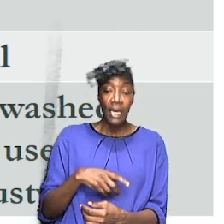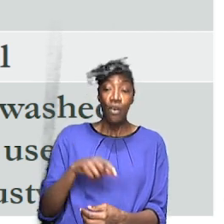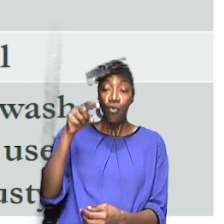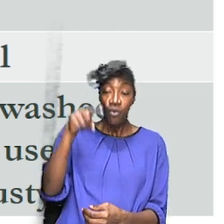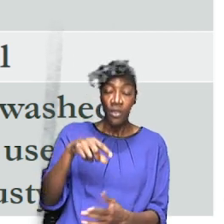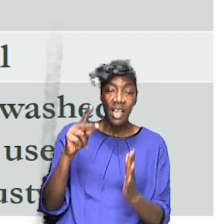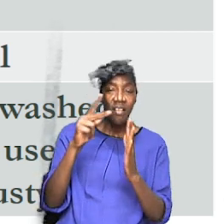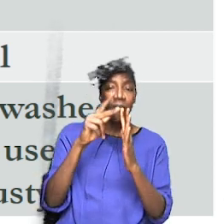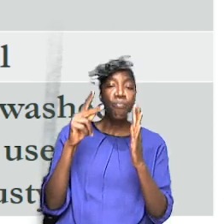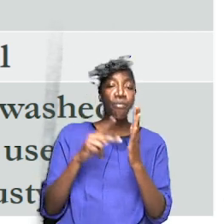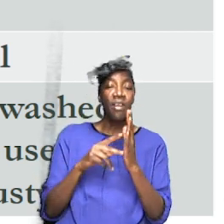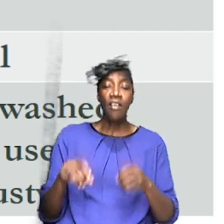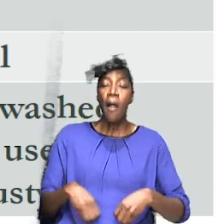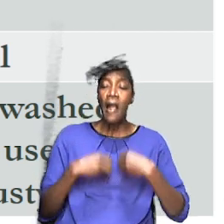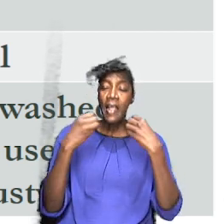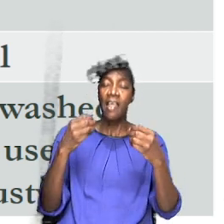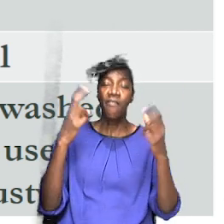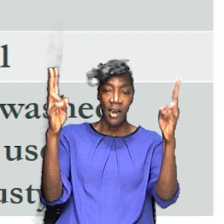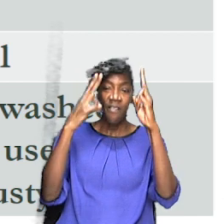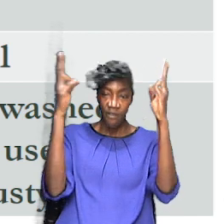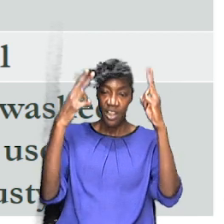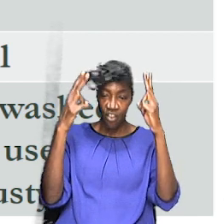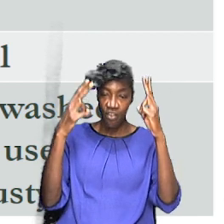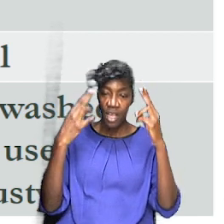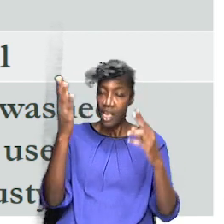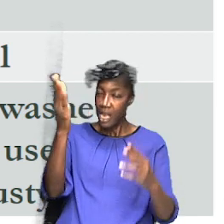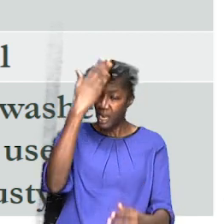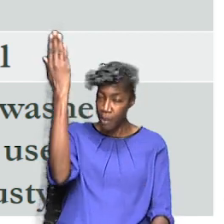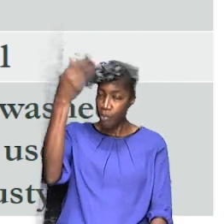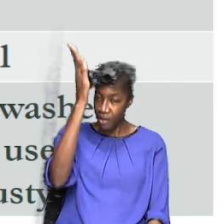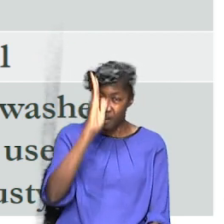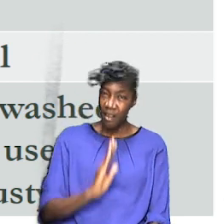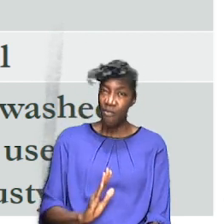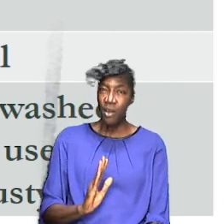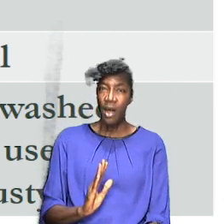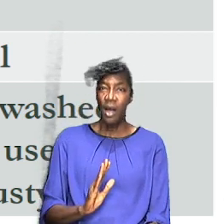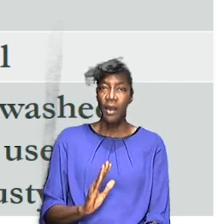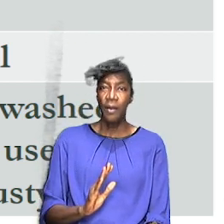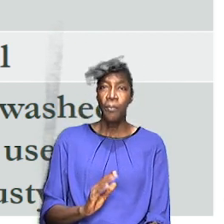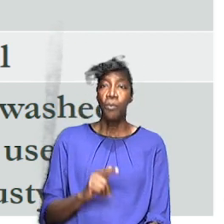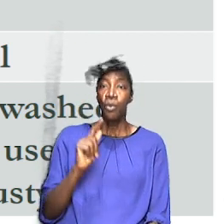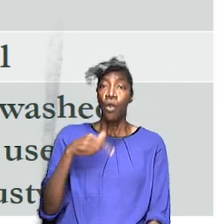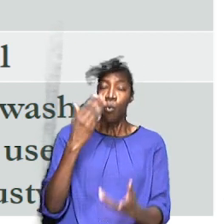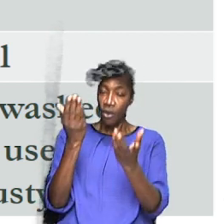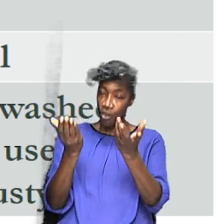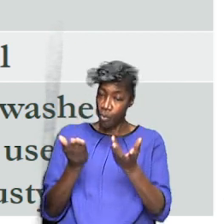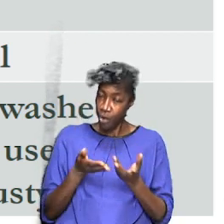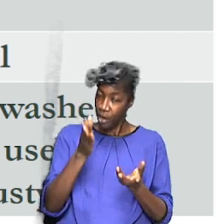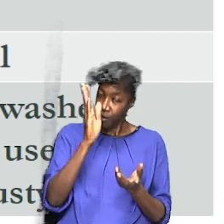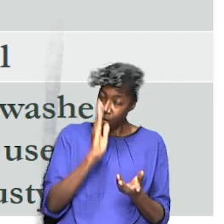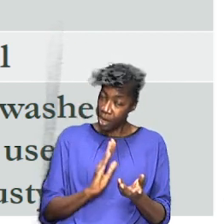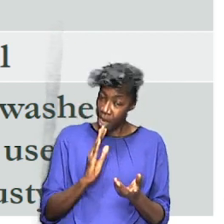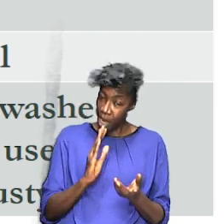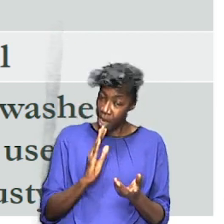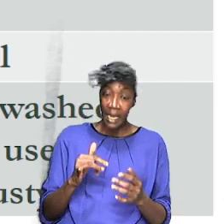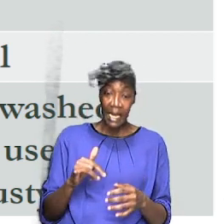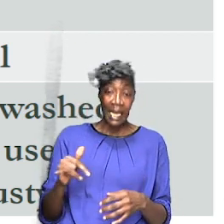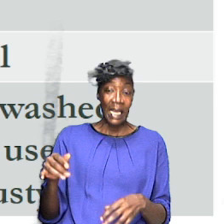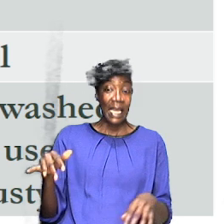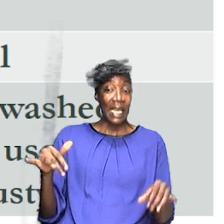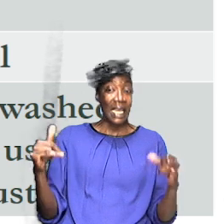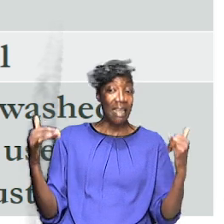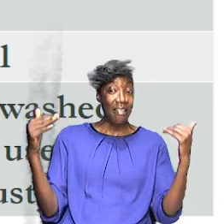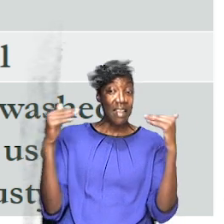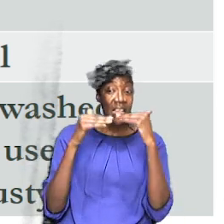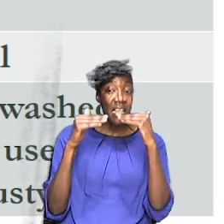is what gave her the victory in the presence of God. Principle, what you bring to God is equal as important as